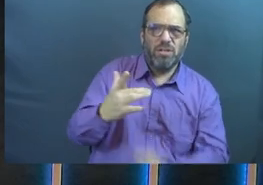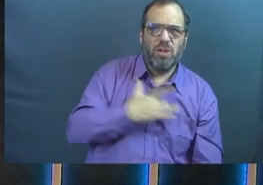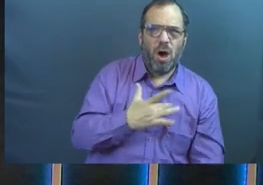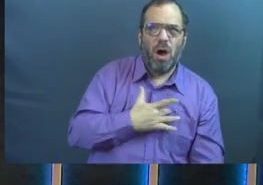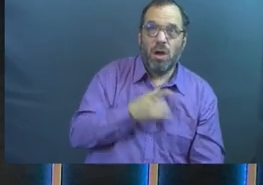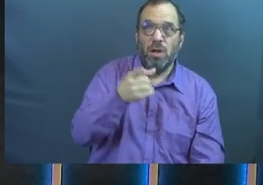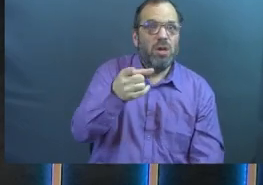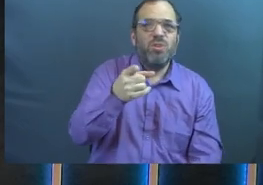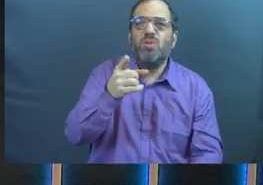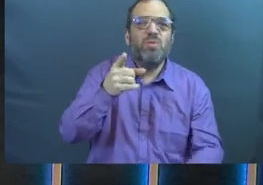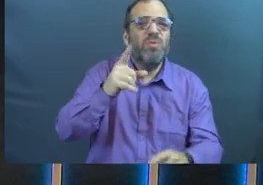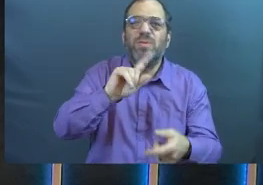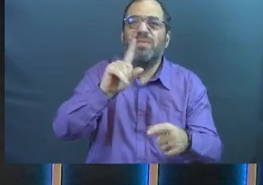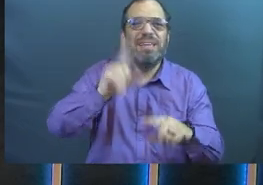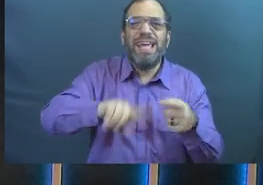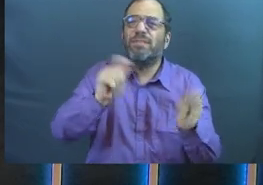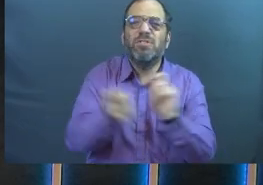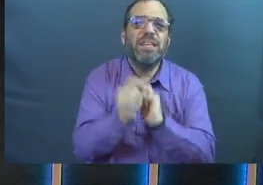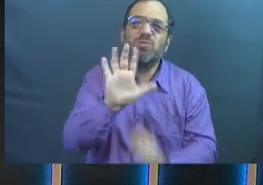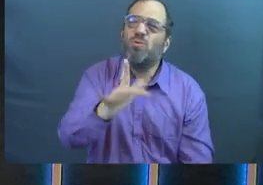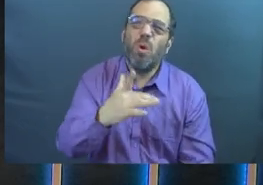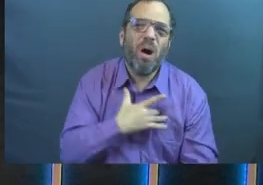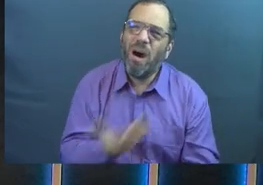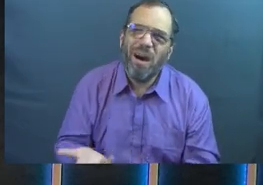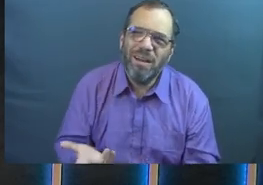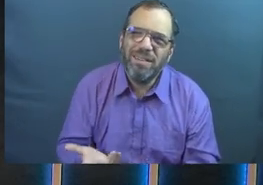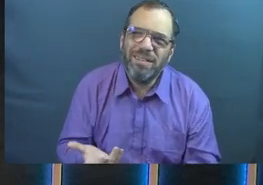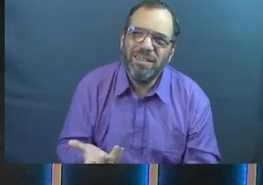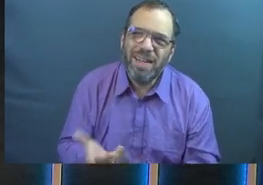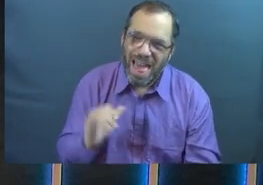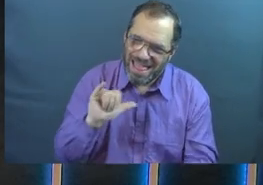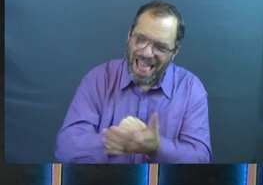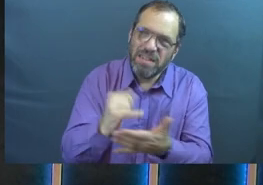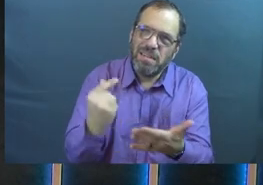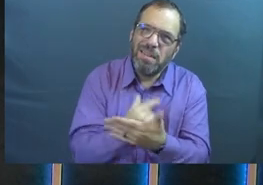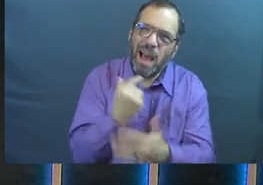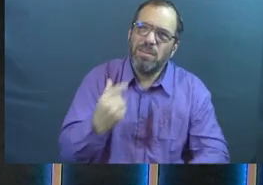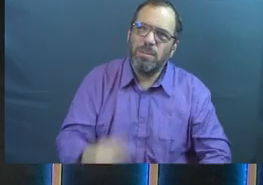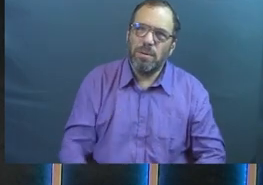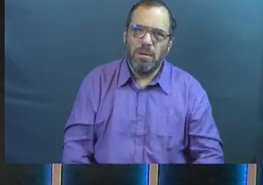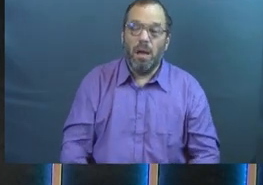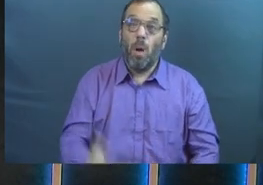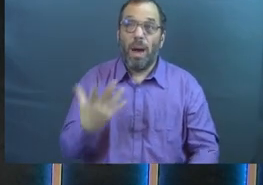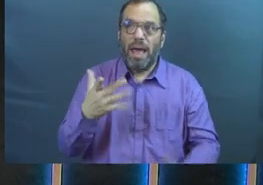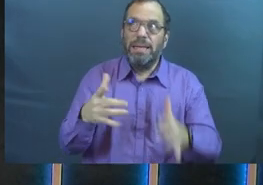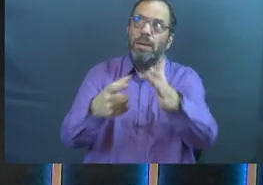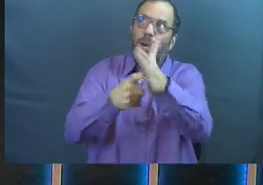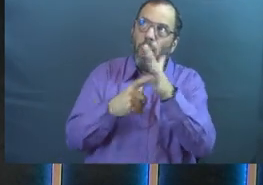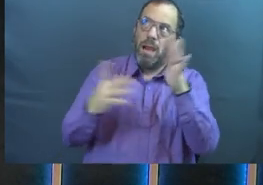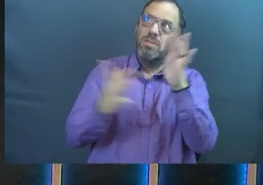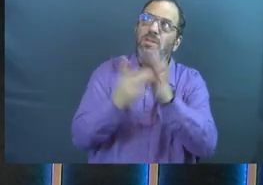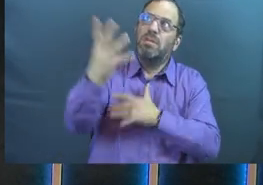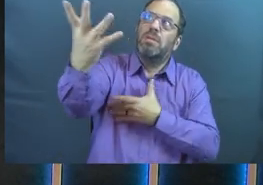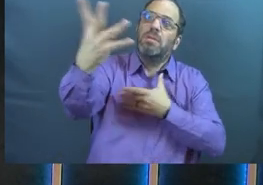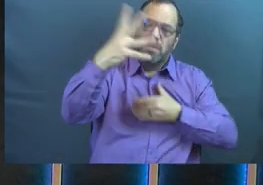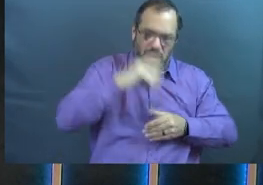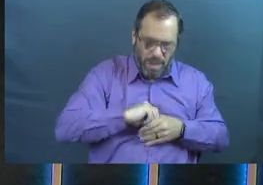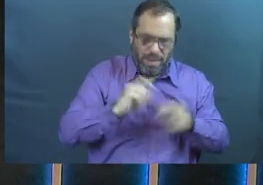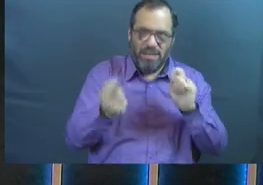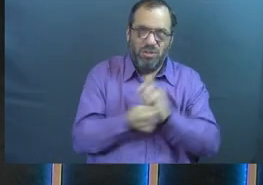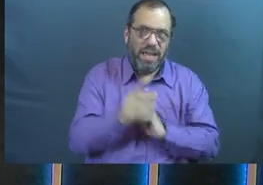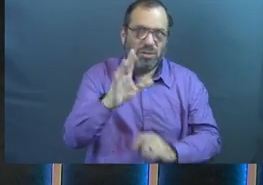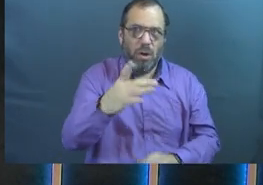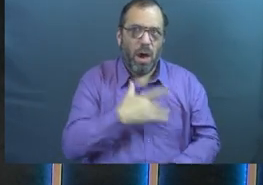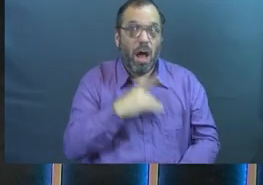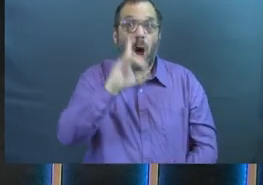You can't even change your heart. That's part of the gospel. is it takes Jesus to come in and change